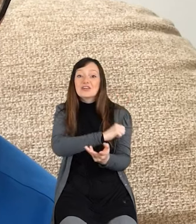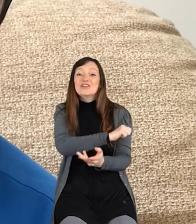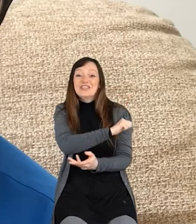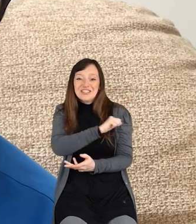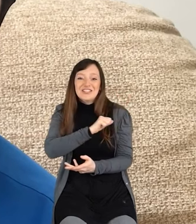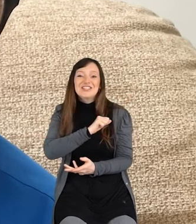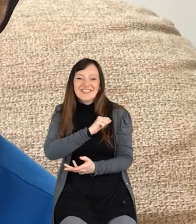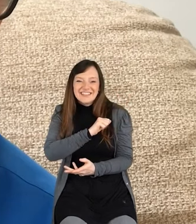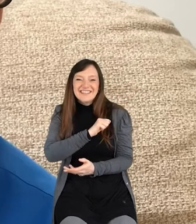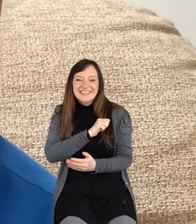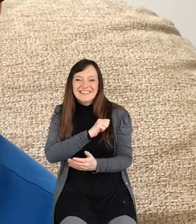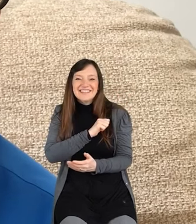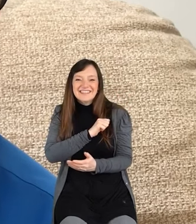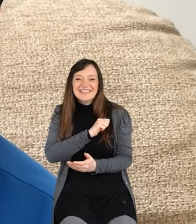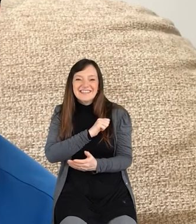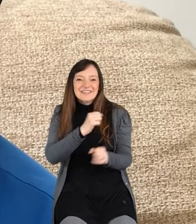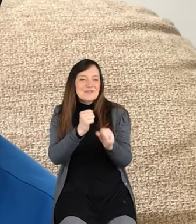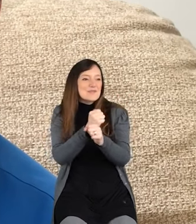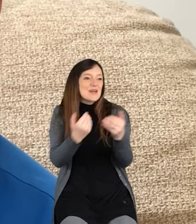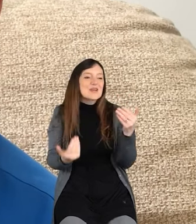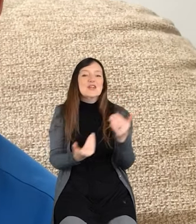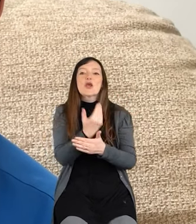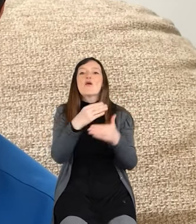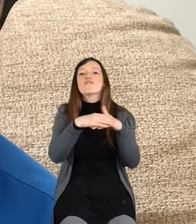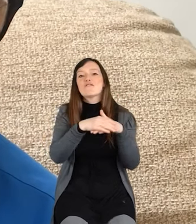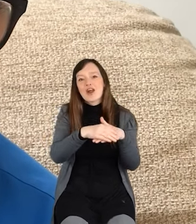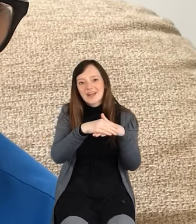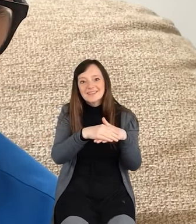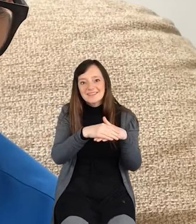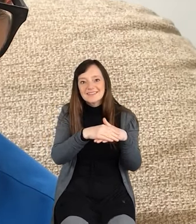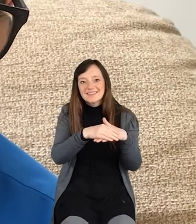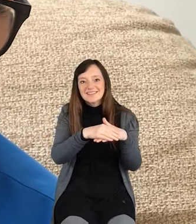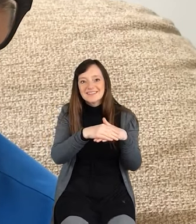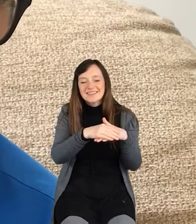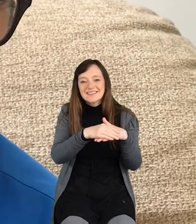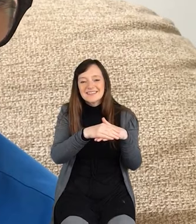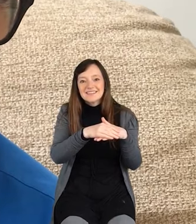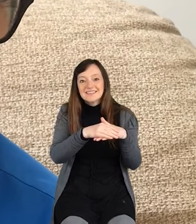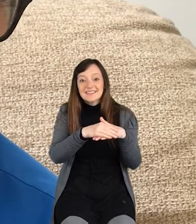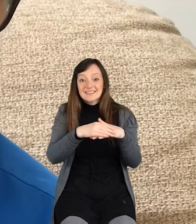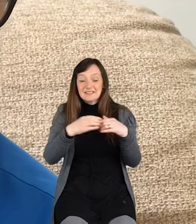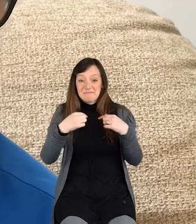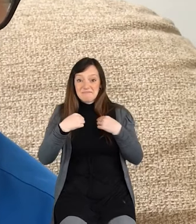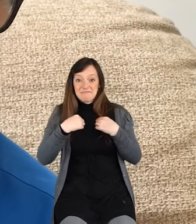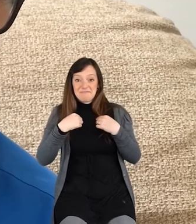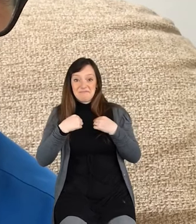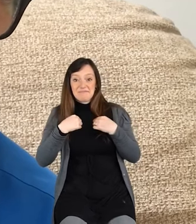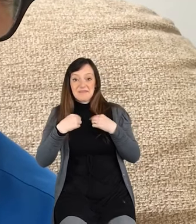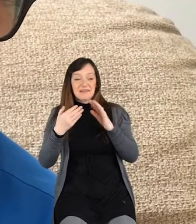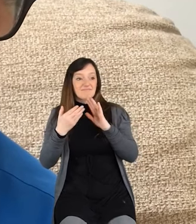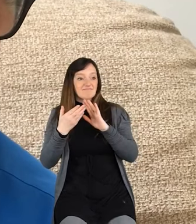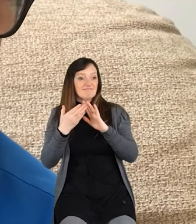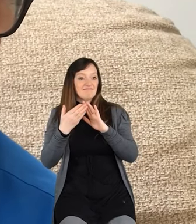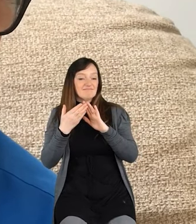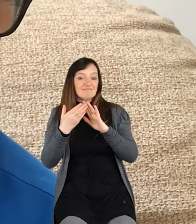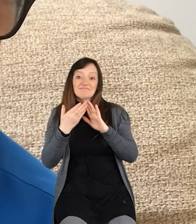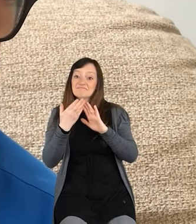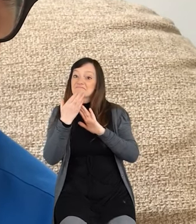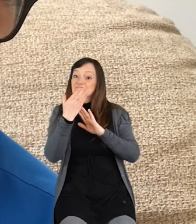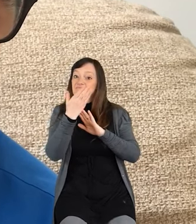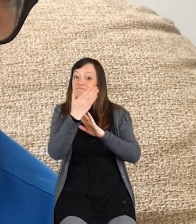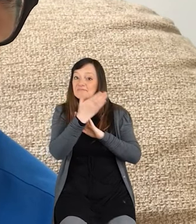believers and make new friends. I go to the